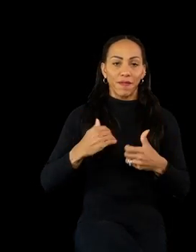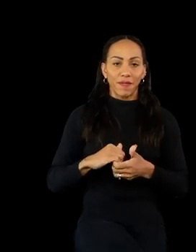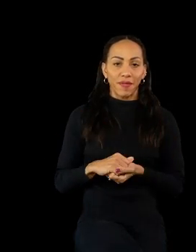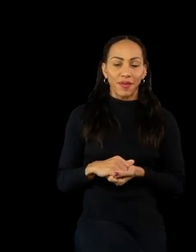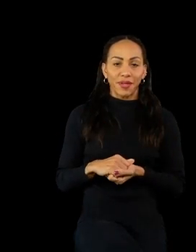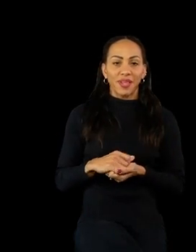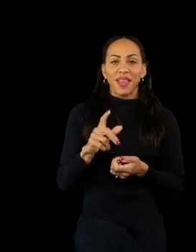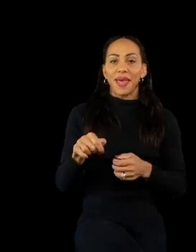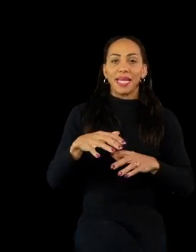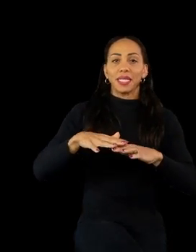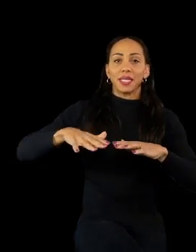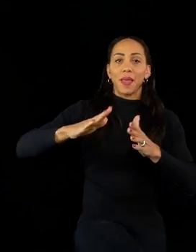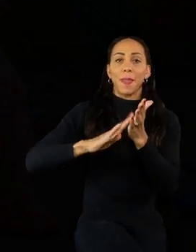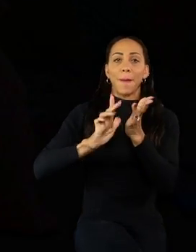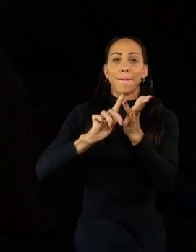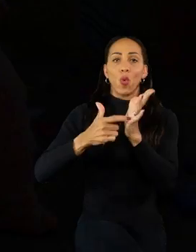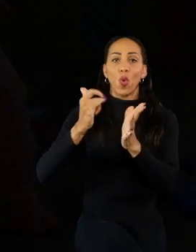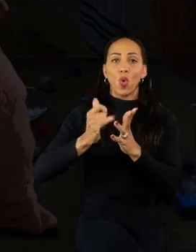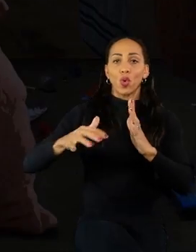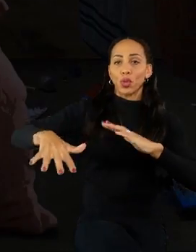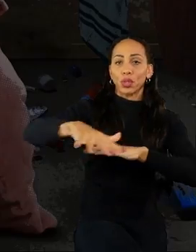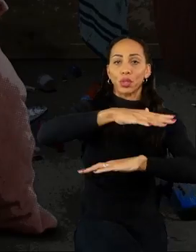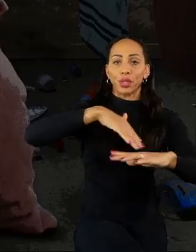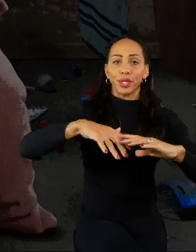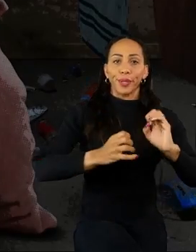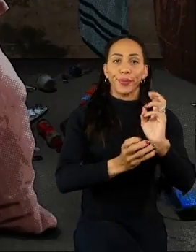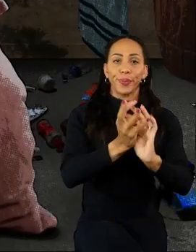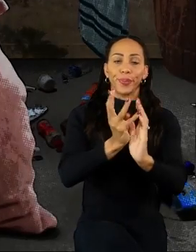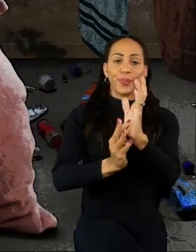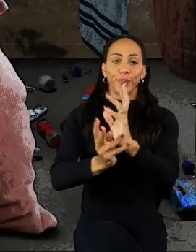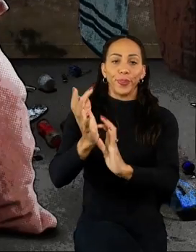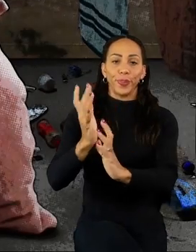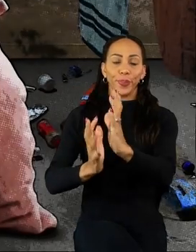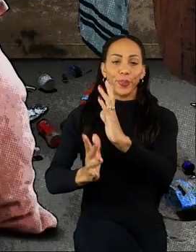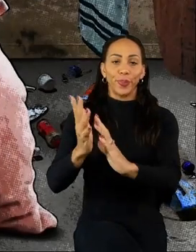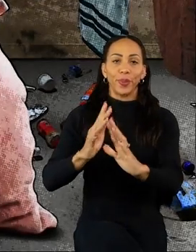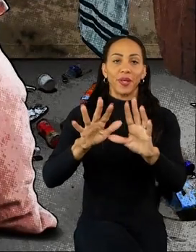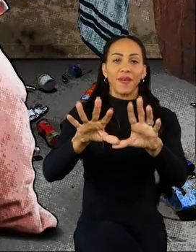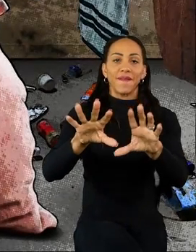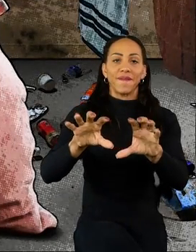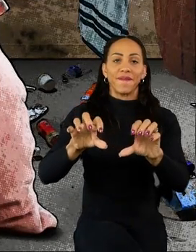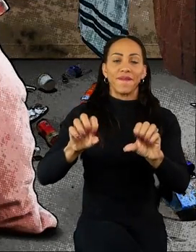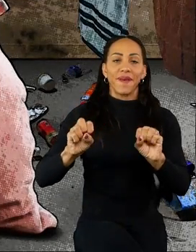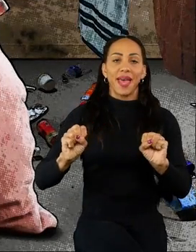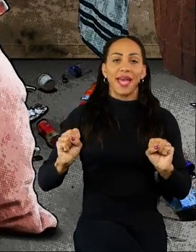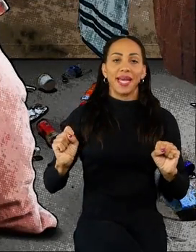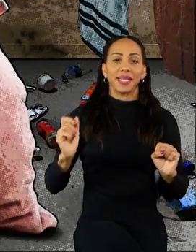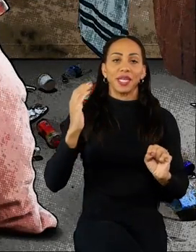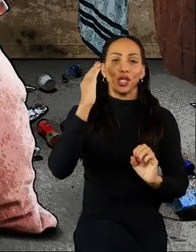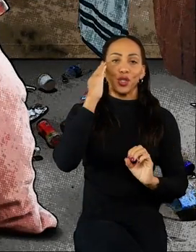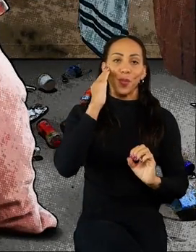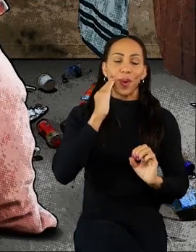And then we can fade to black and fade up. We go to our next scene, where we discover ourselves